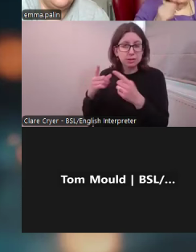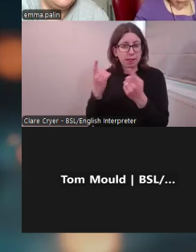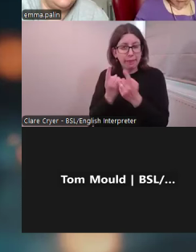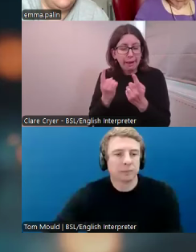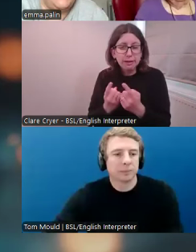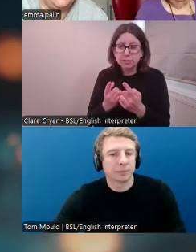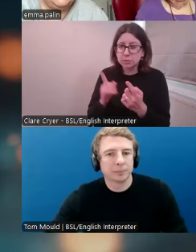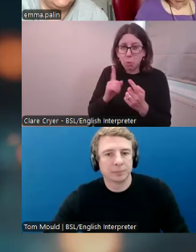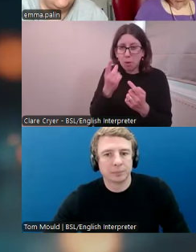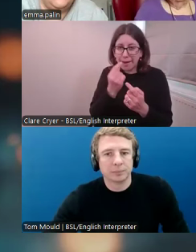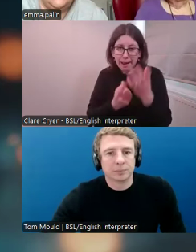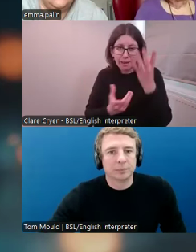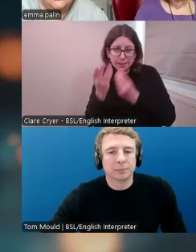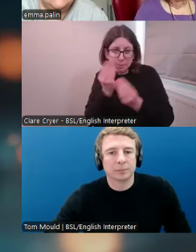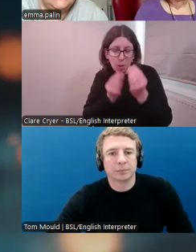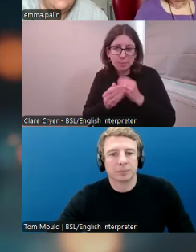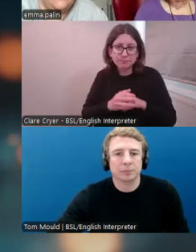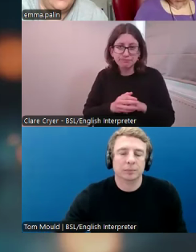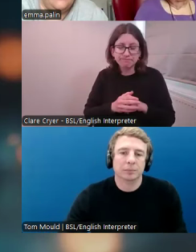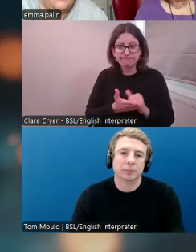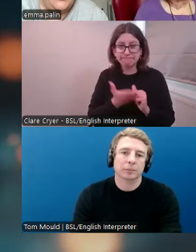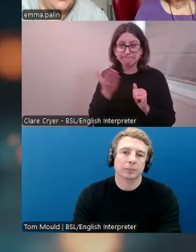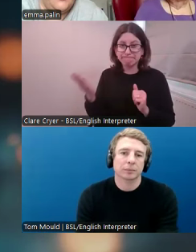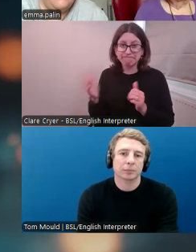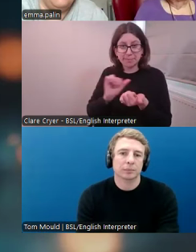The programme's impact, so we saw lots of different